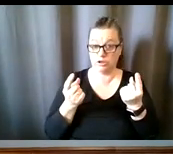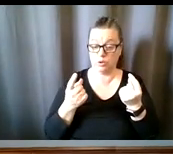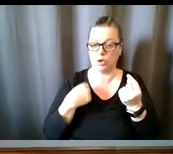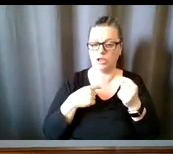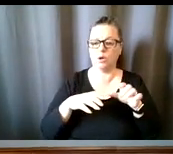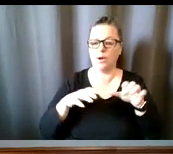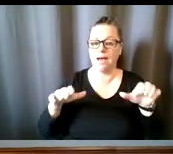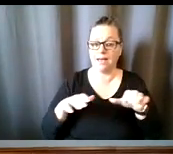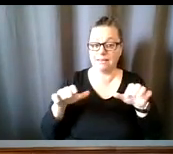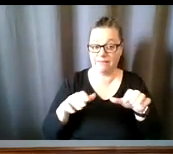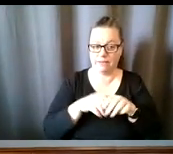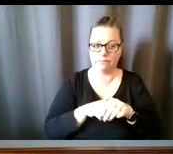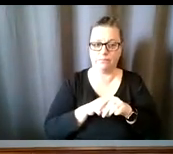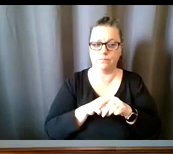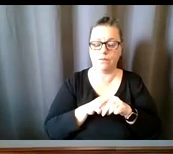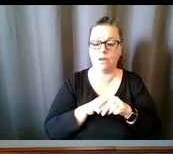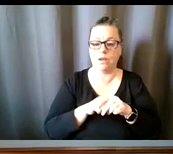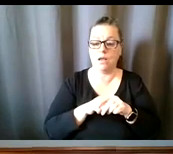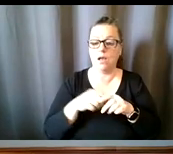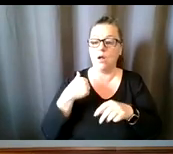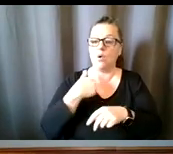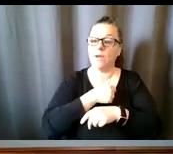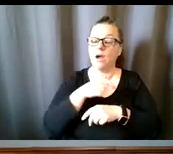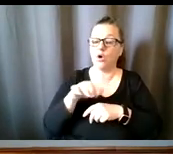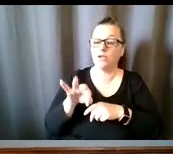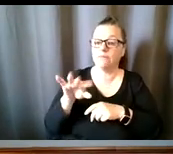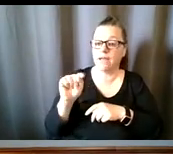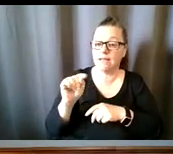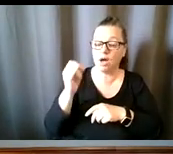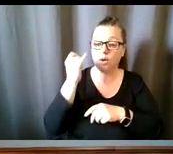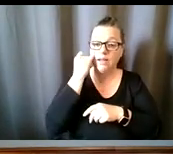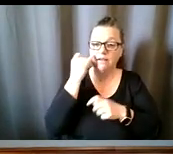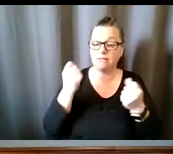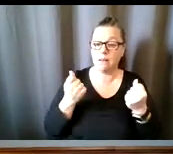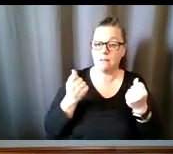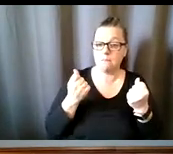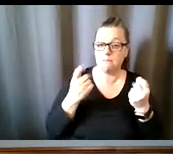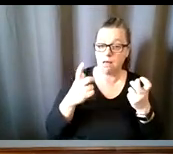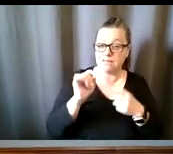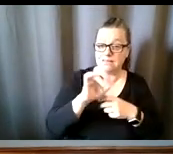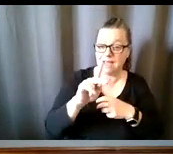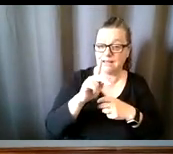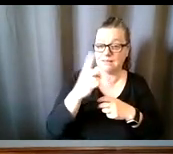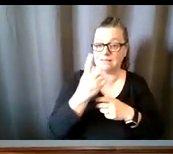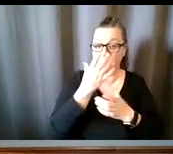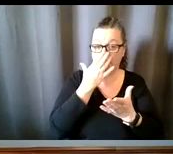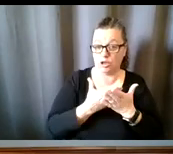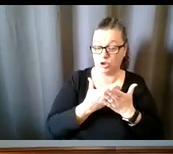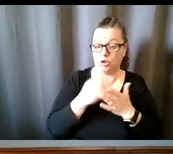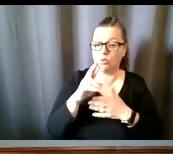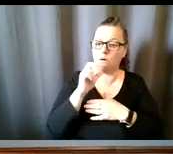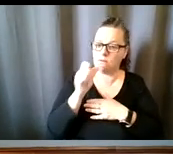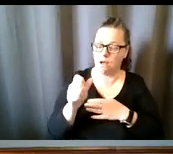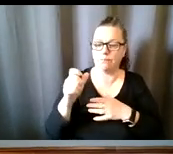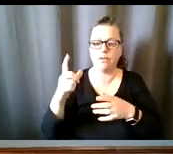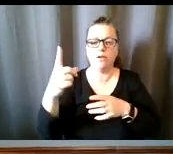activity. And what we're going to do is we're going to find out if multitasking is something that is good or not. So I want you to get out a piece of paper,